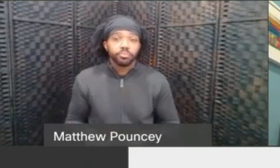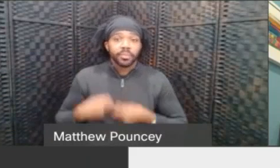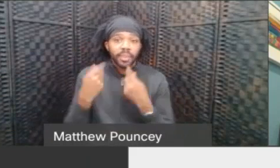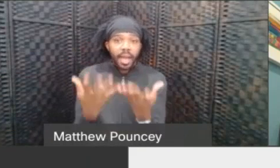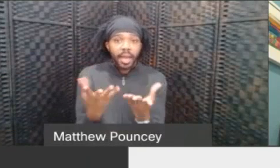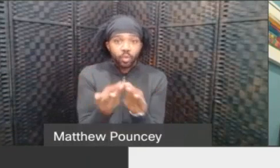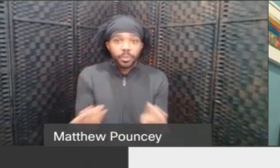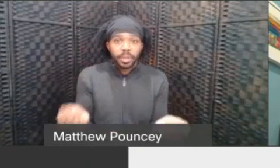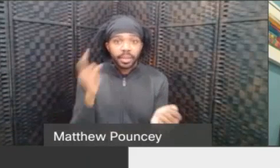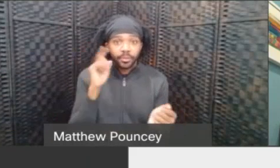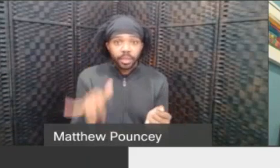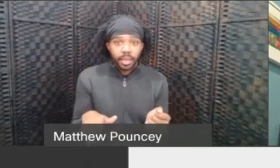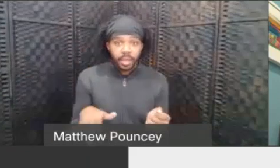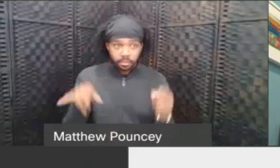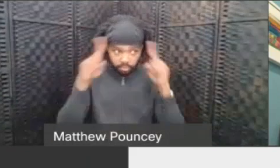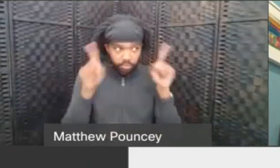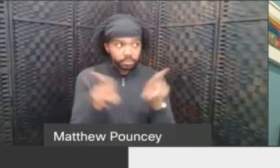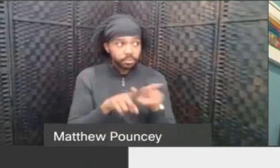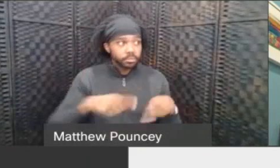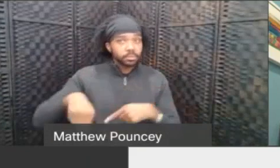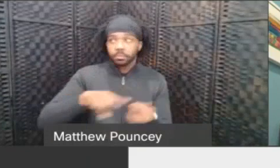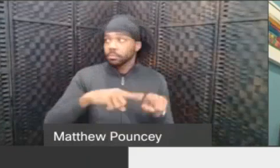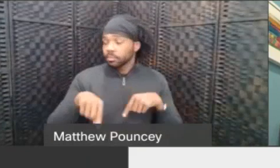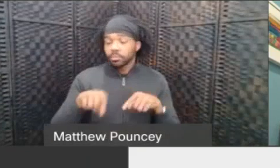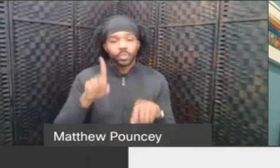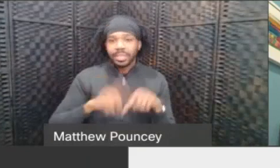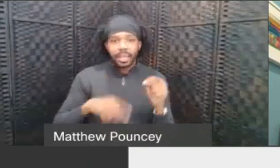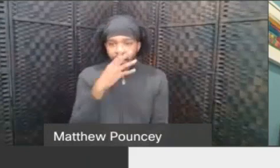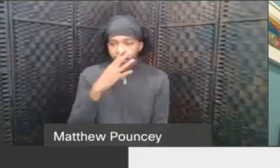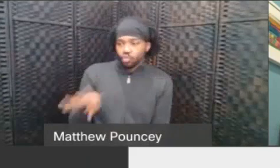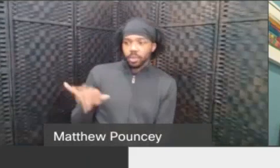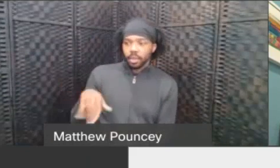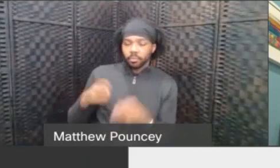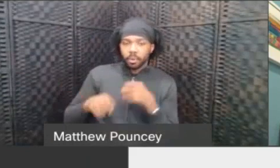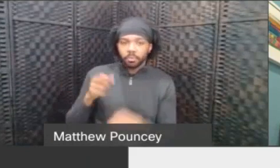can come to a consensus, we can't just ignore this issue.